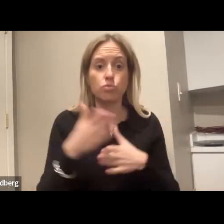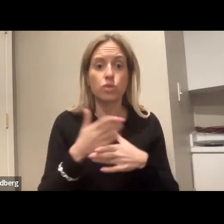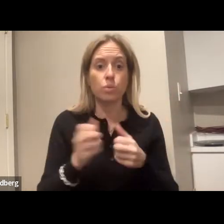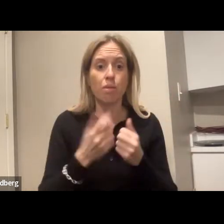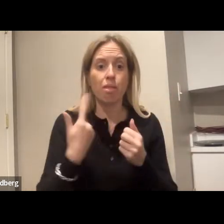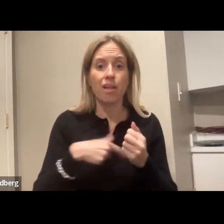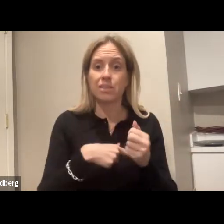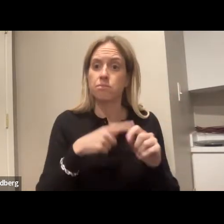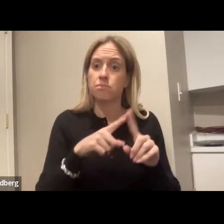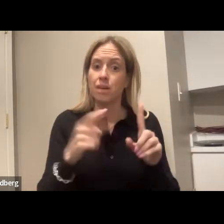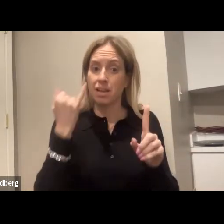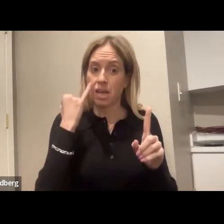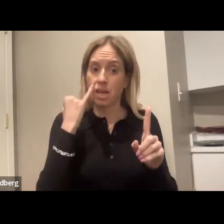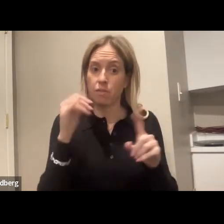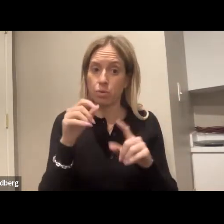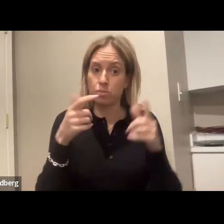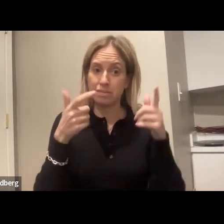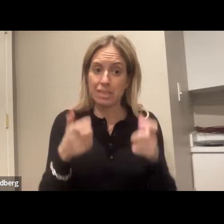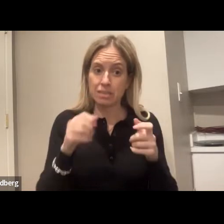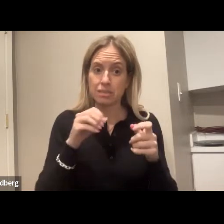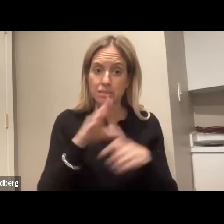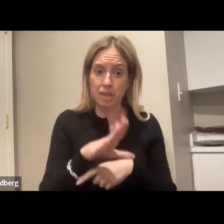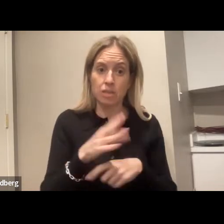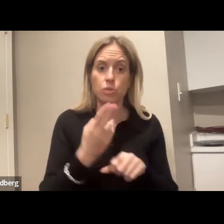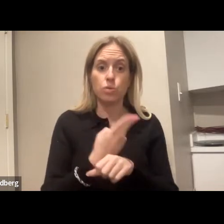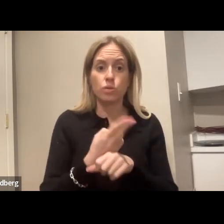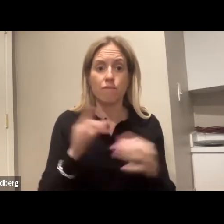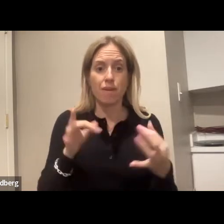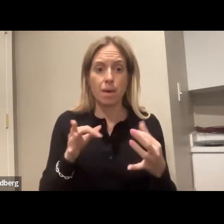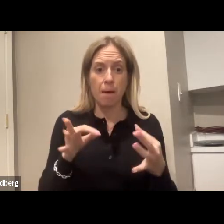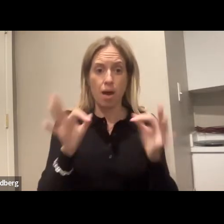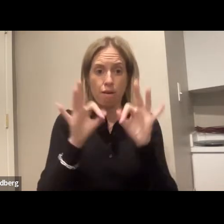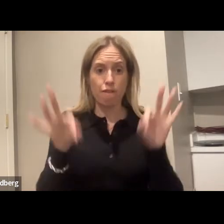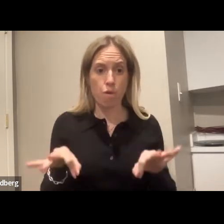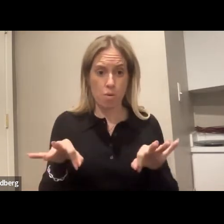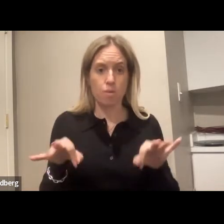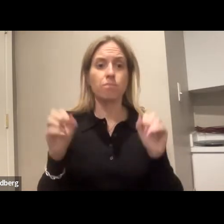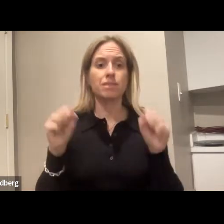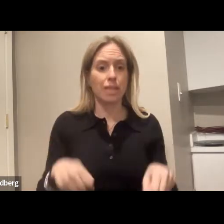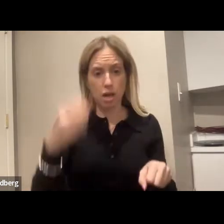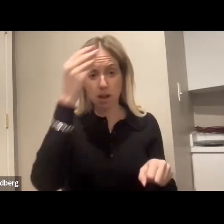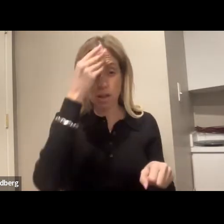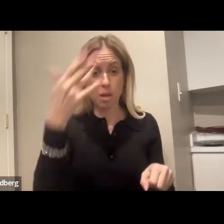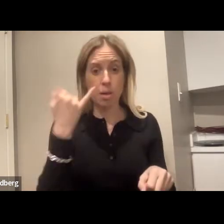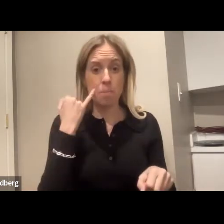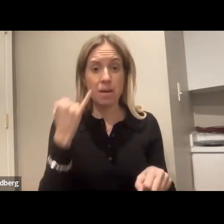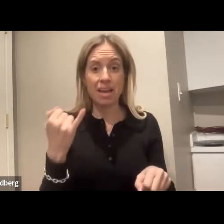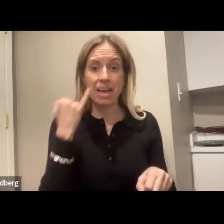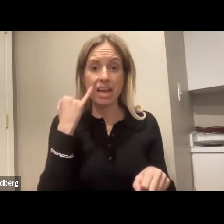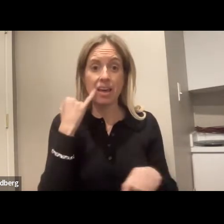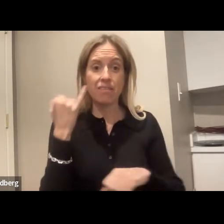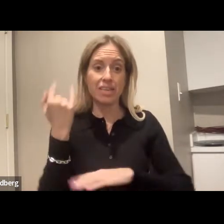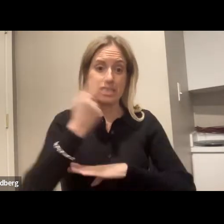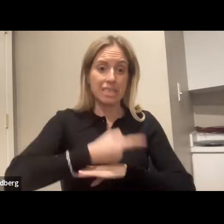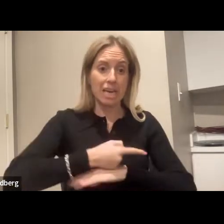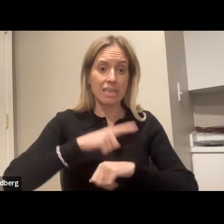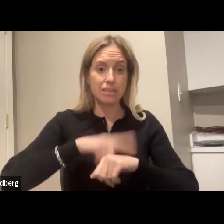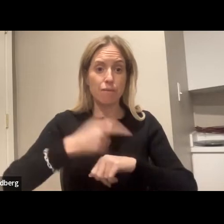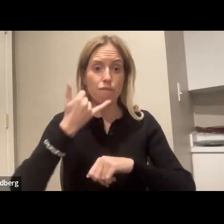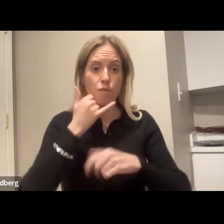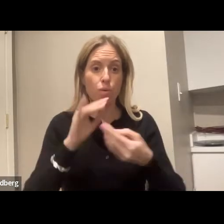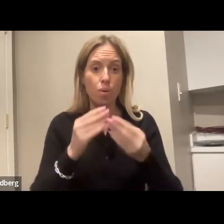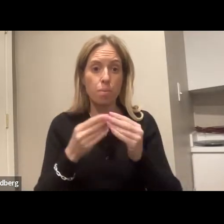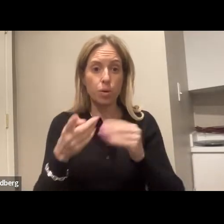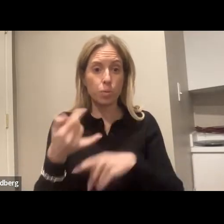you do send that, you could send it through the feedback form and let them know. But as long as you give us the date, time, and the phone number that you